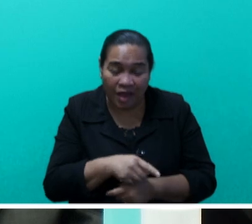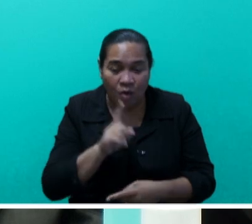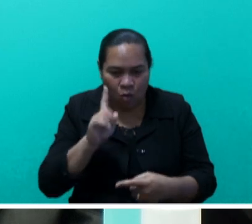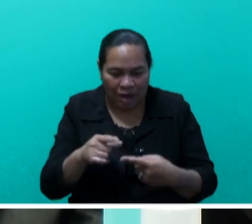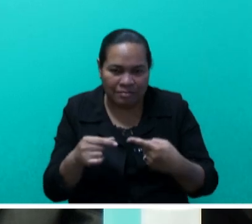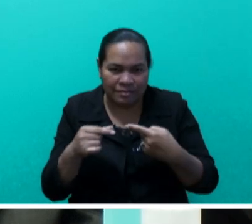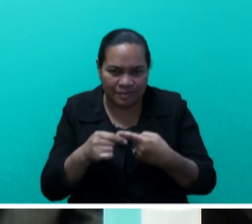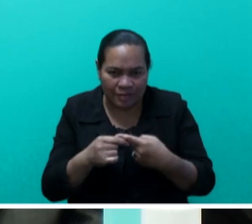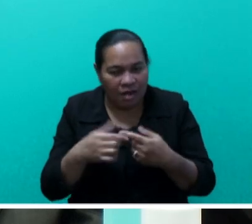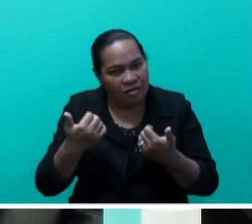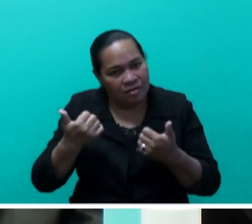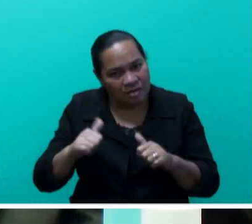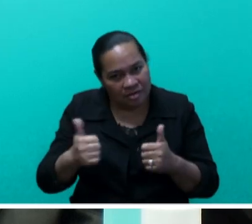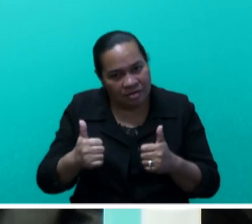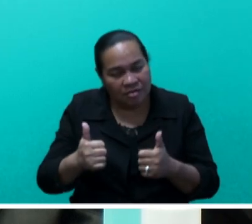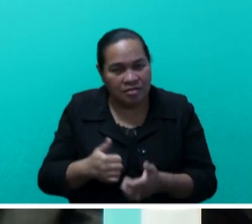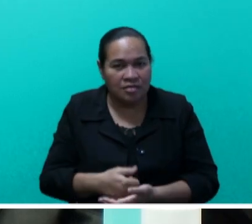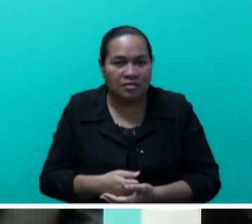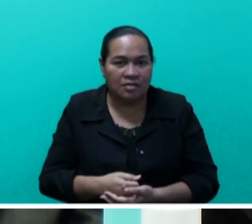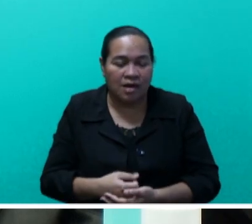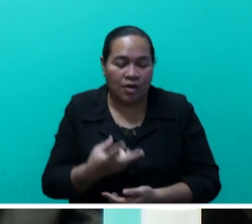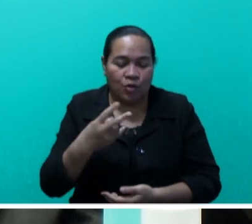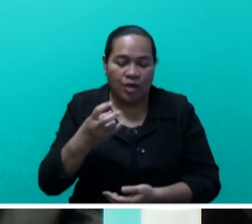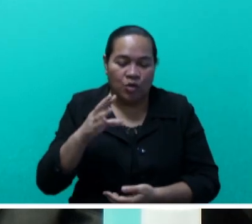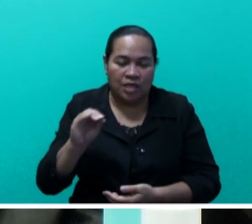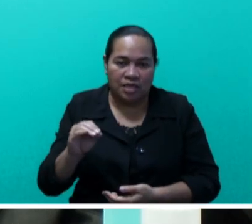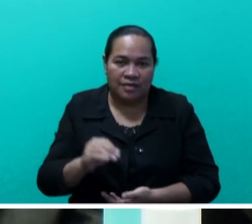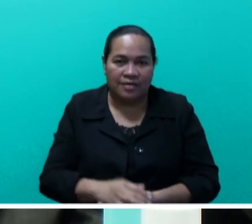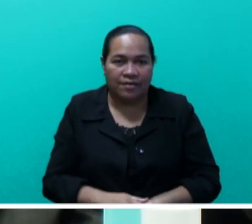program was completed in 2020.